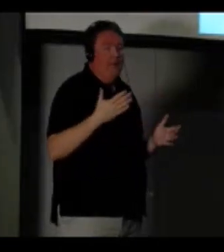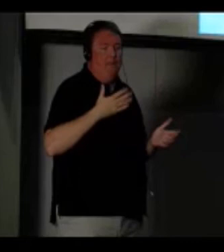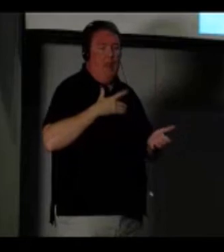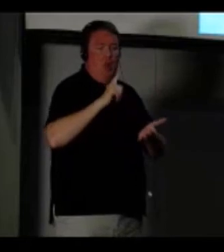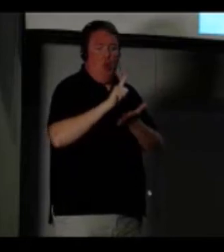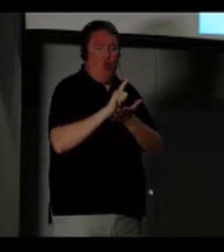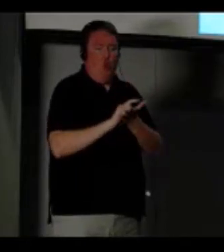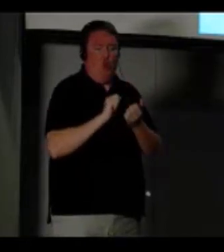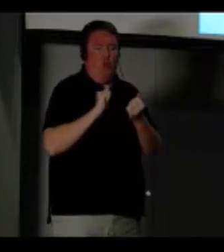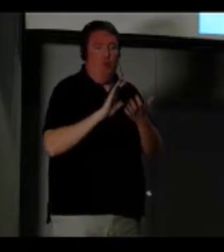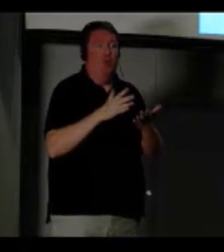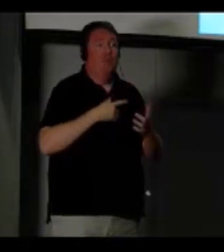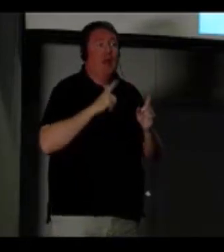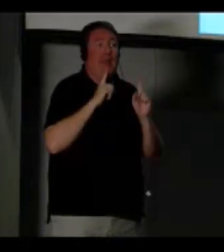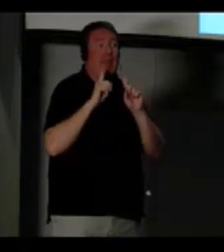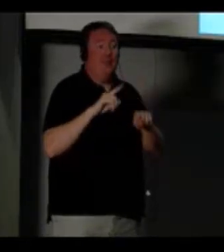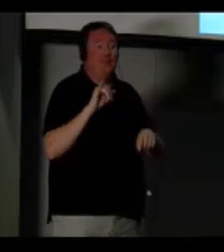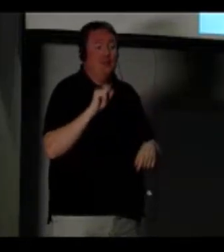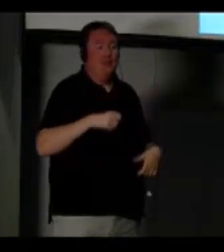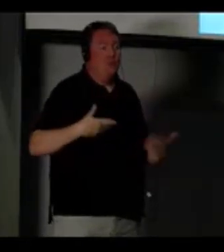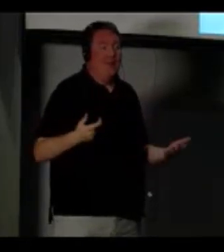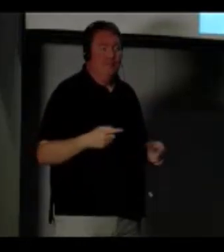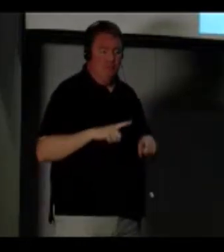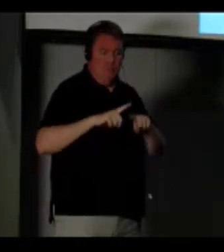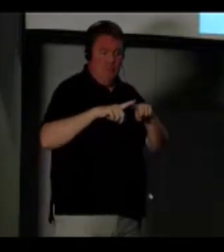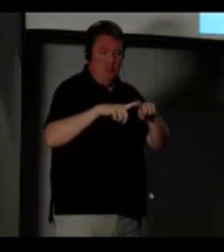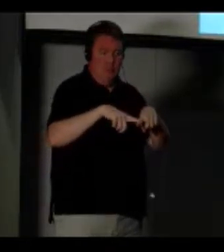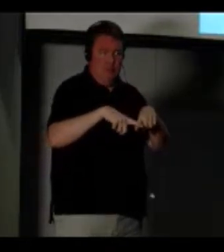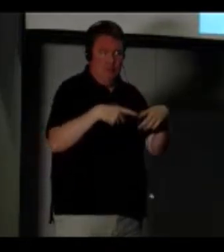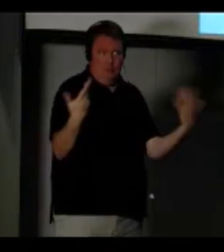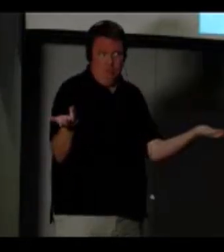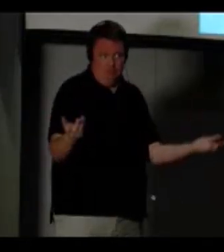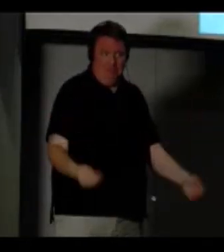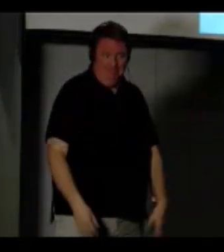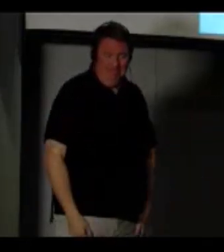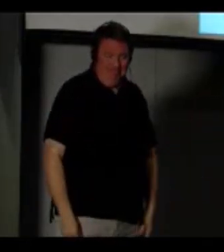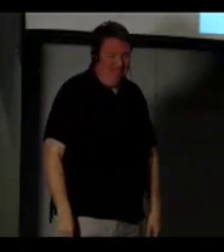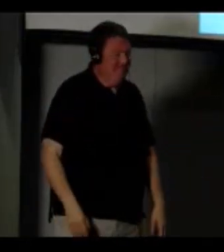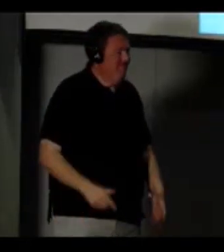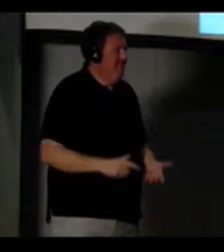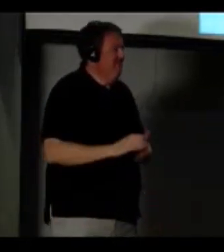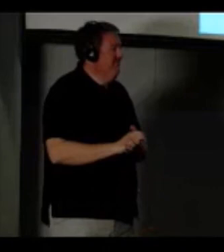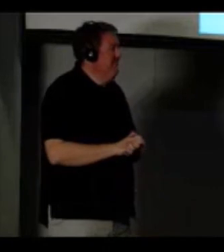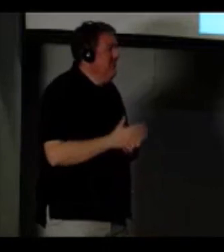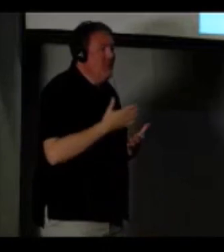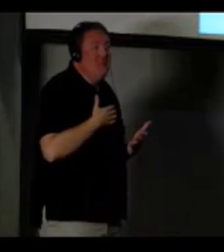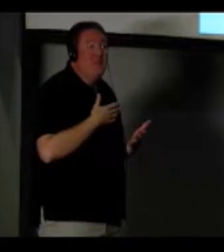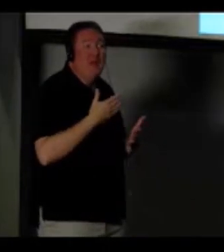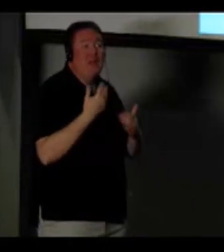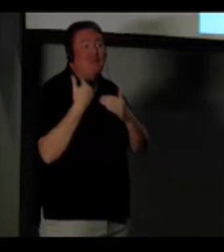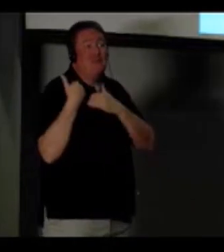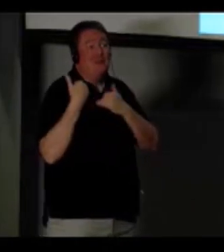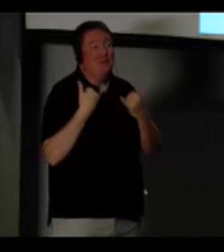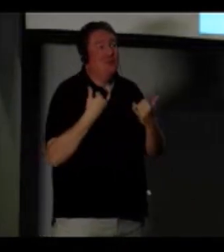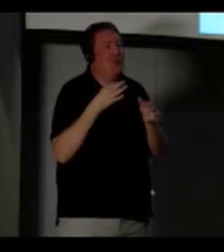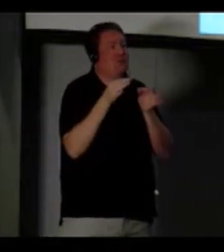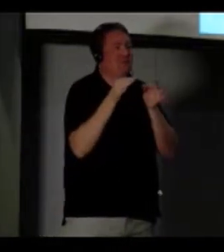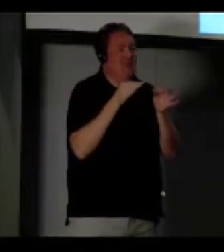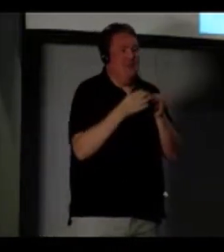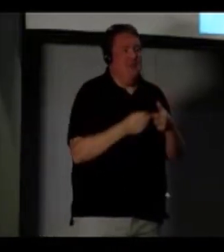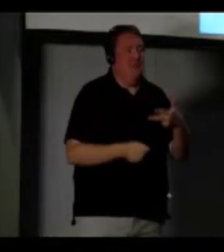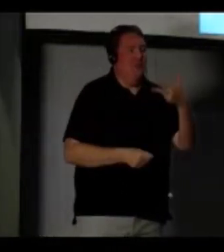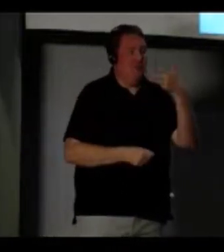lawyerly way, my answer is usually, it depends. My task today is to briefly highlight